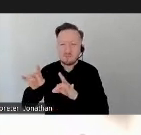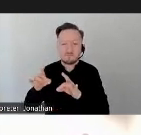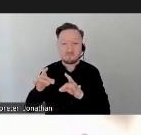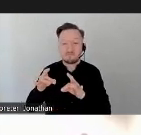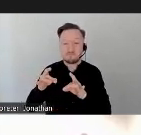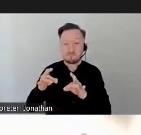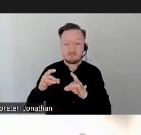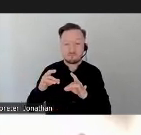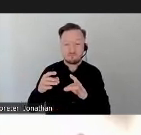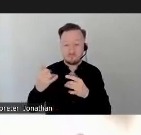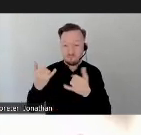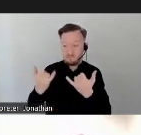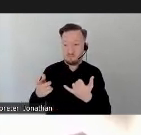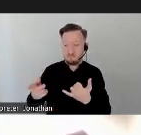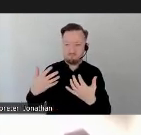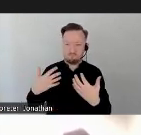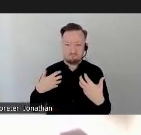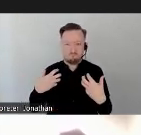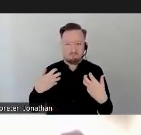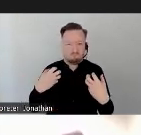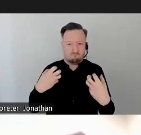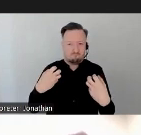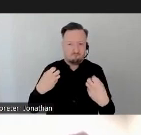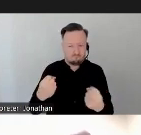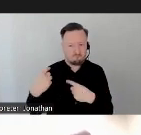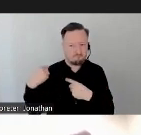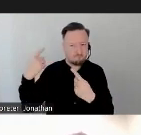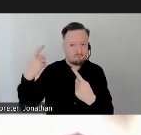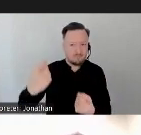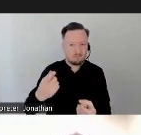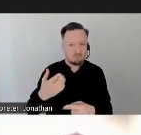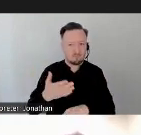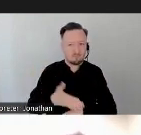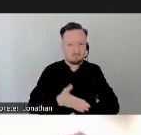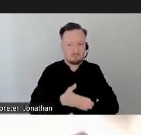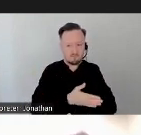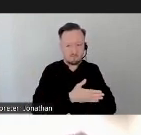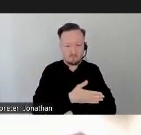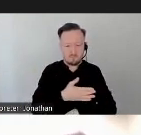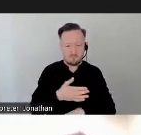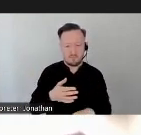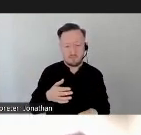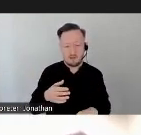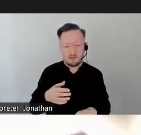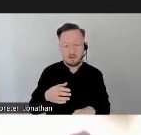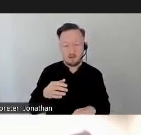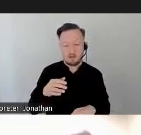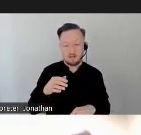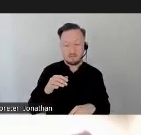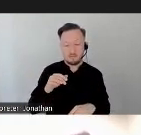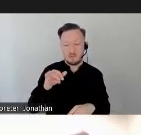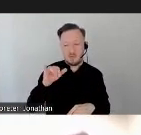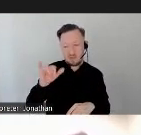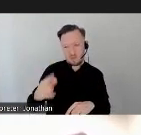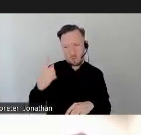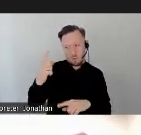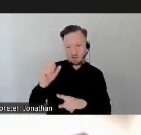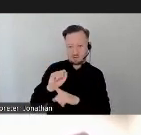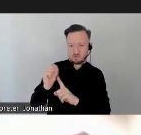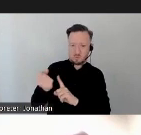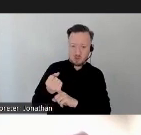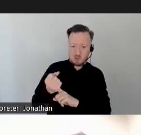been on the road of recovery ever since. And it was at that time that we began. It was just one anecdotal situation, but we